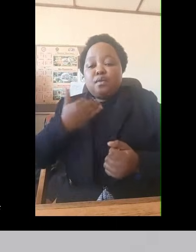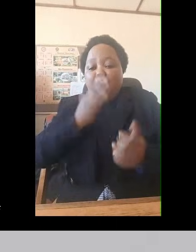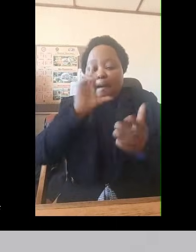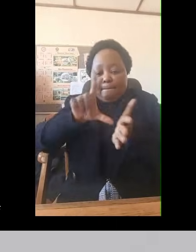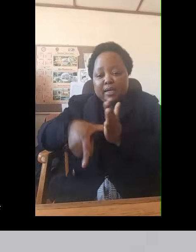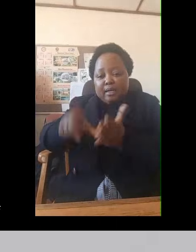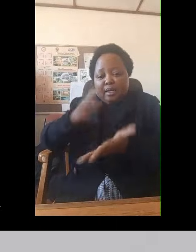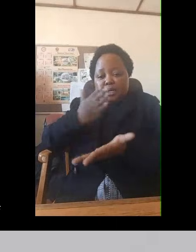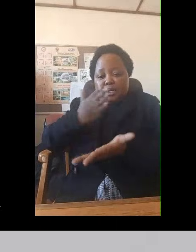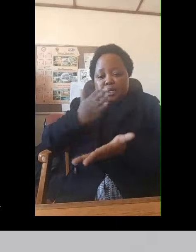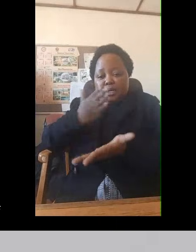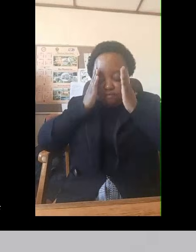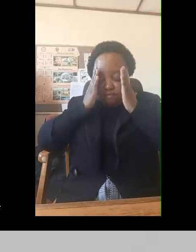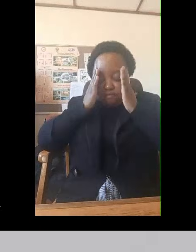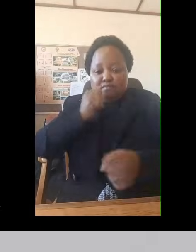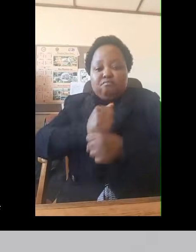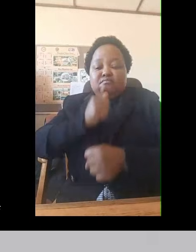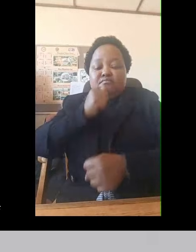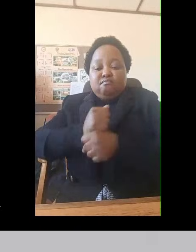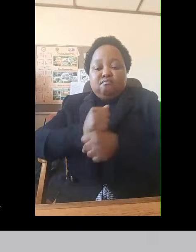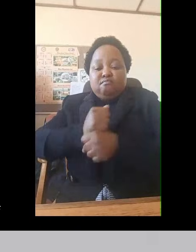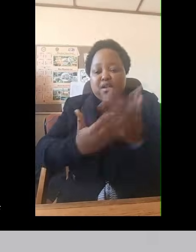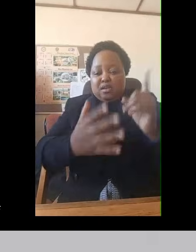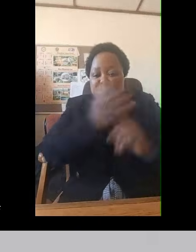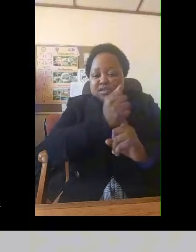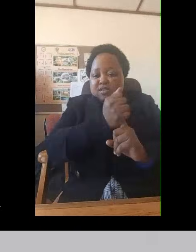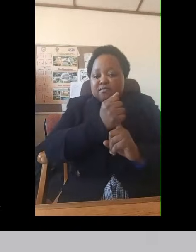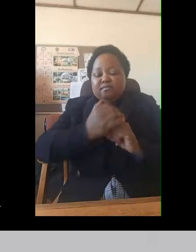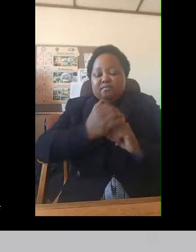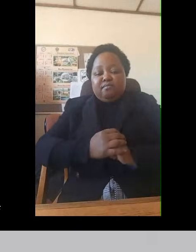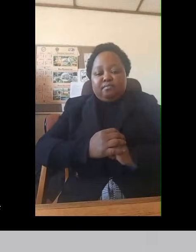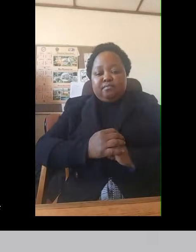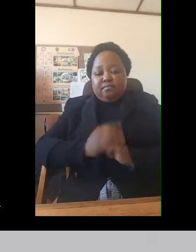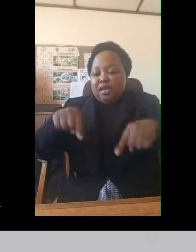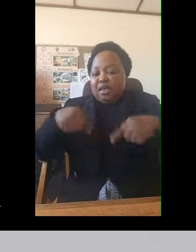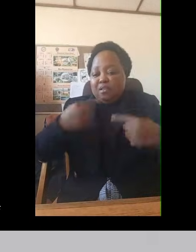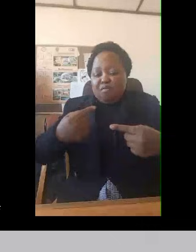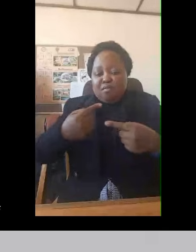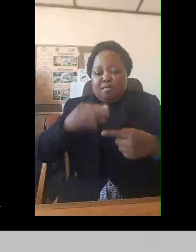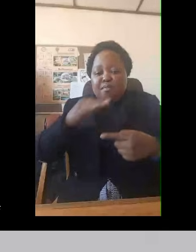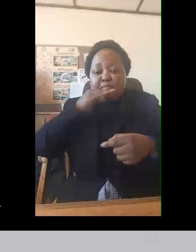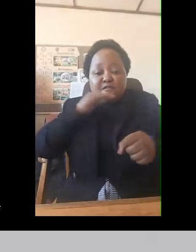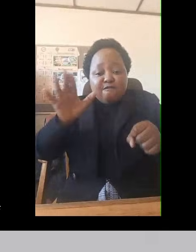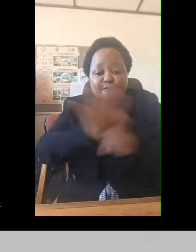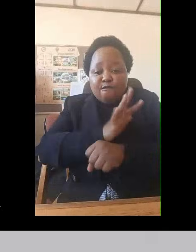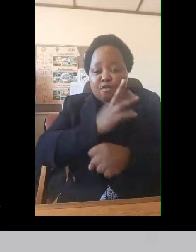to achieve. That will not make any fruits. This